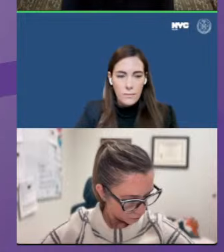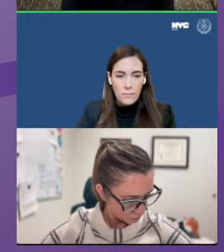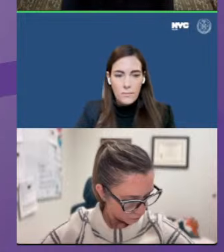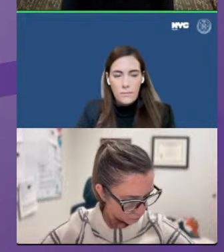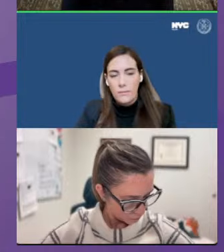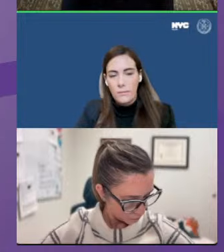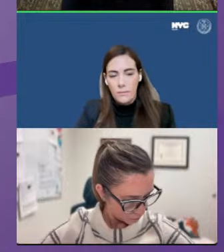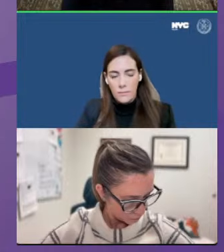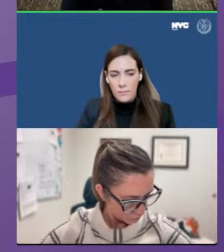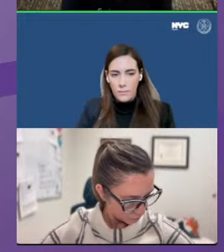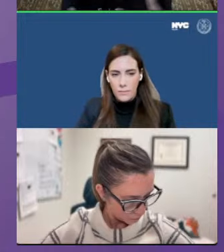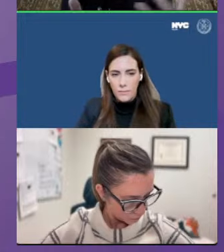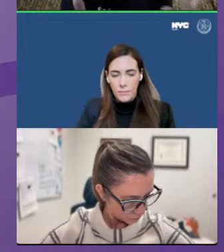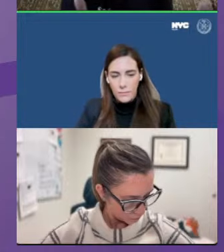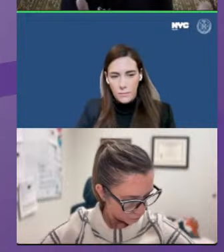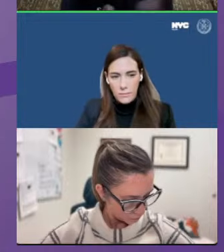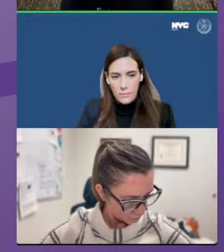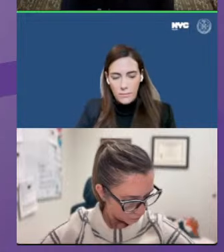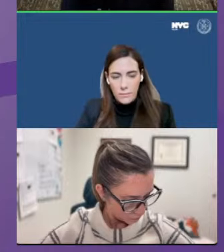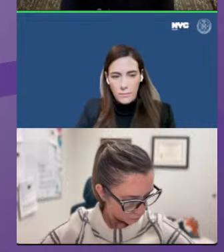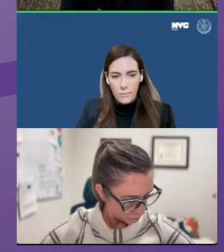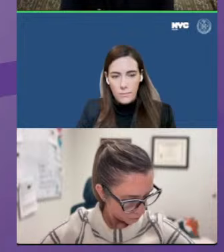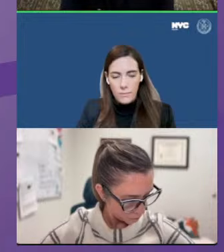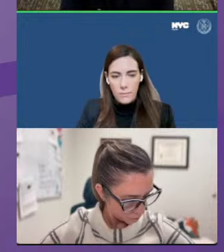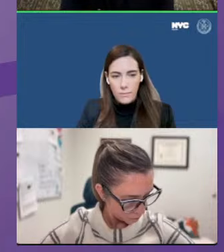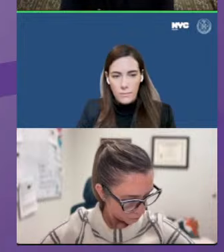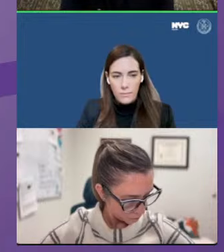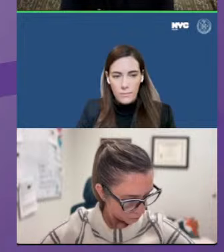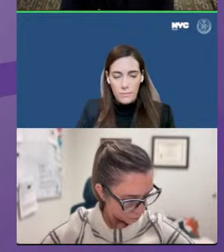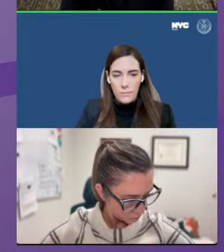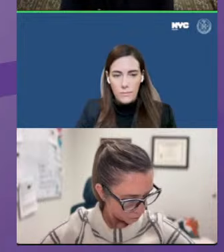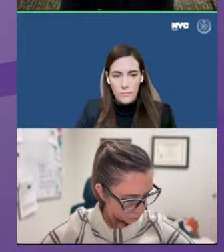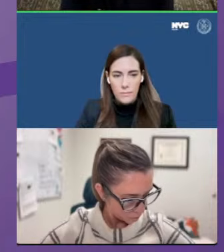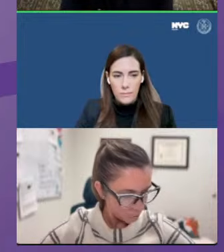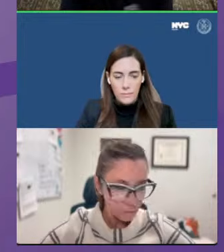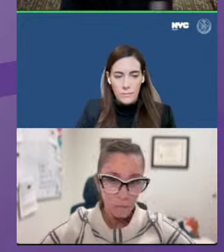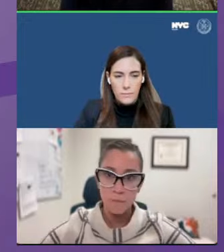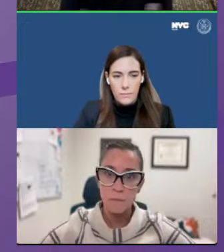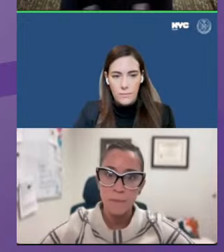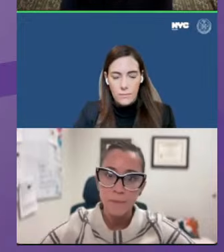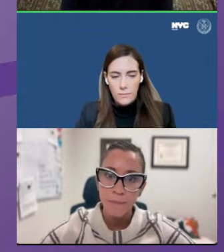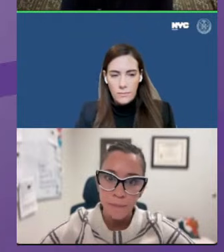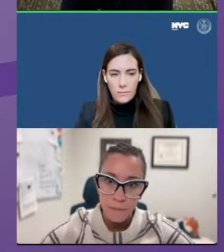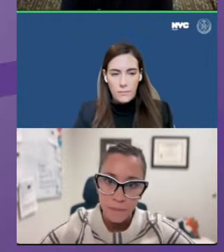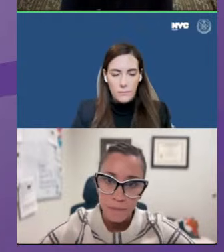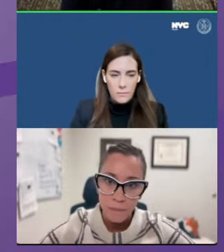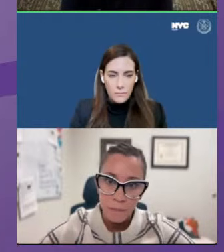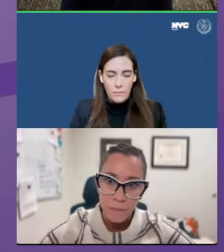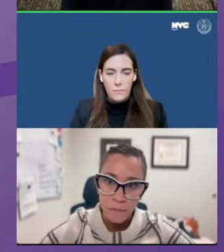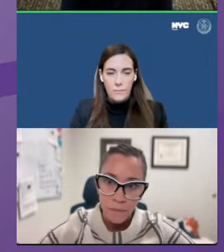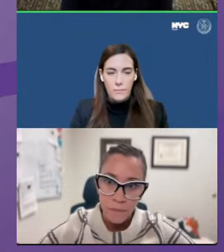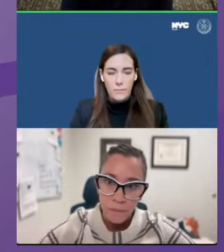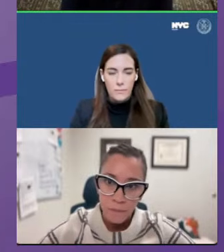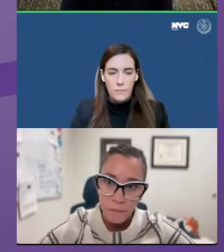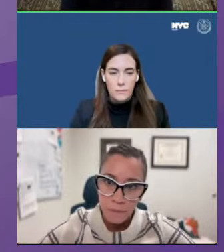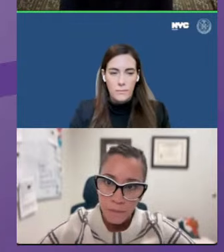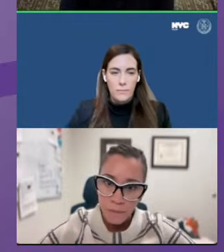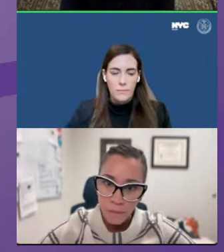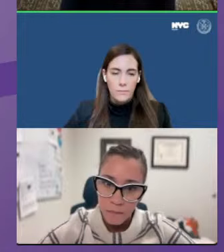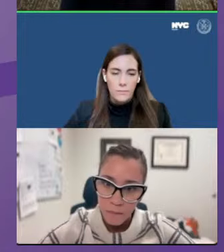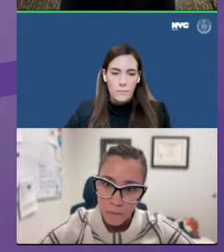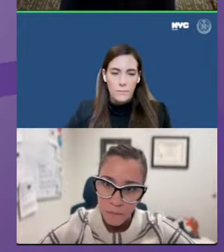treat persistent virus. Drugs such as Paxlovid, which have been proposed to address viral